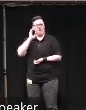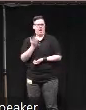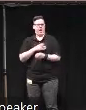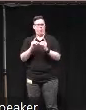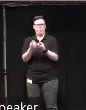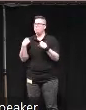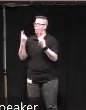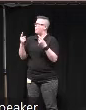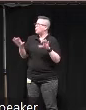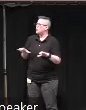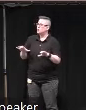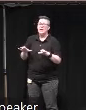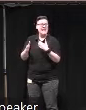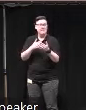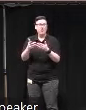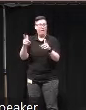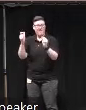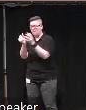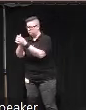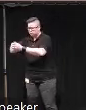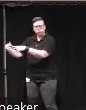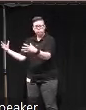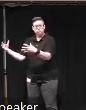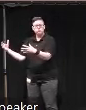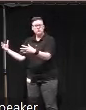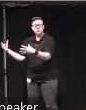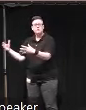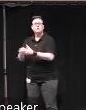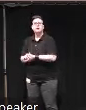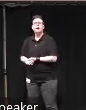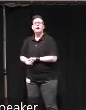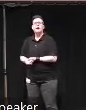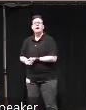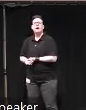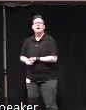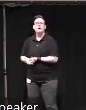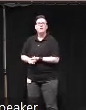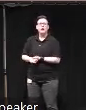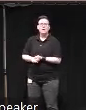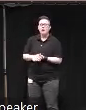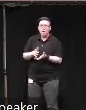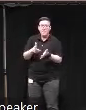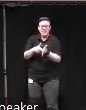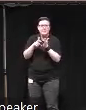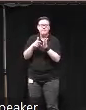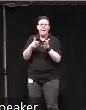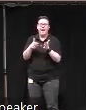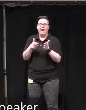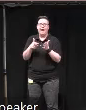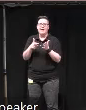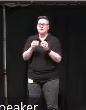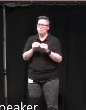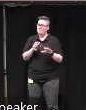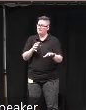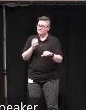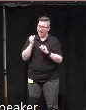doing, despite our rapid growth, right? I mean, the demands has gotten even faster.